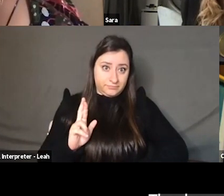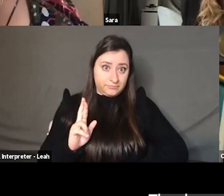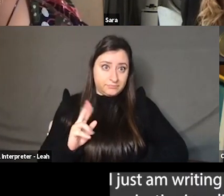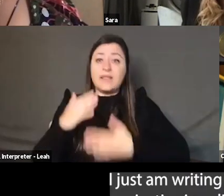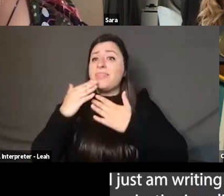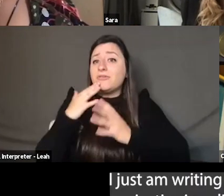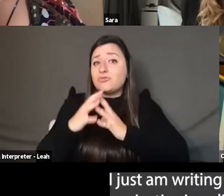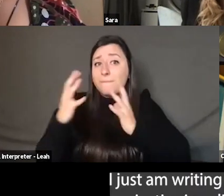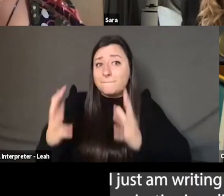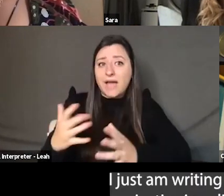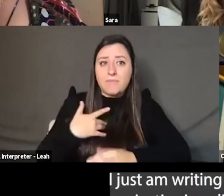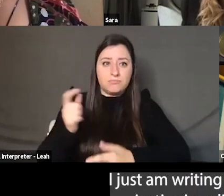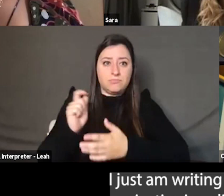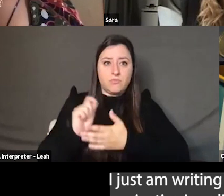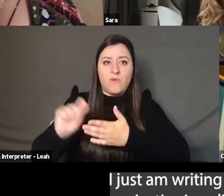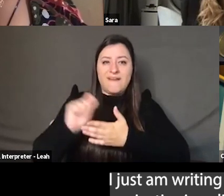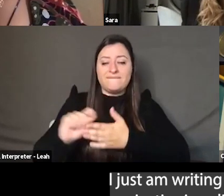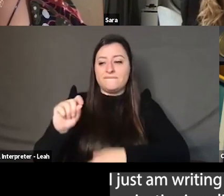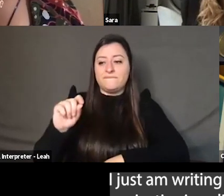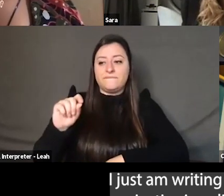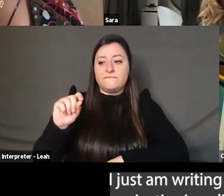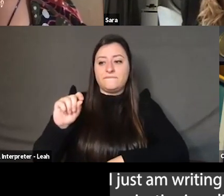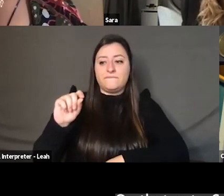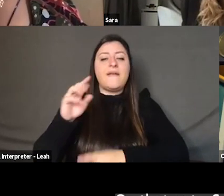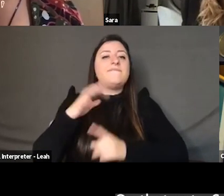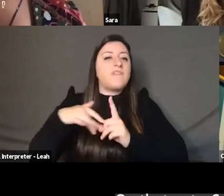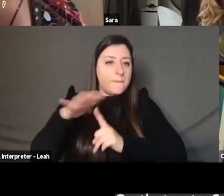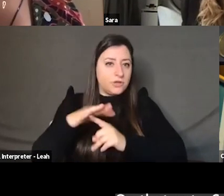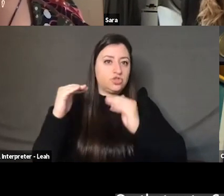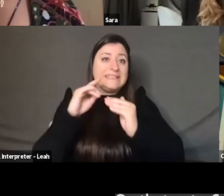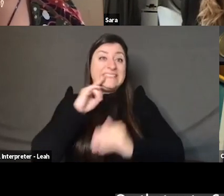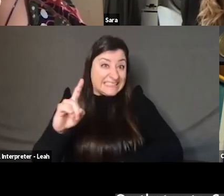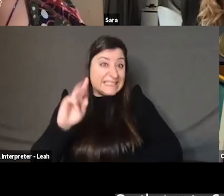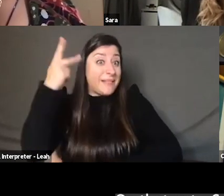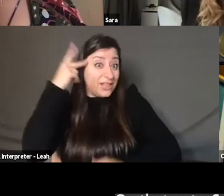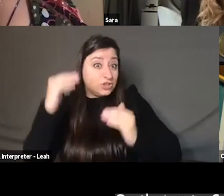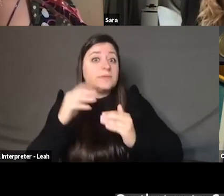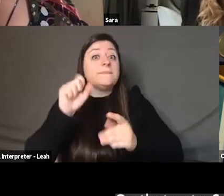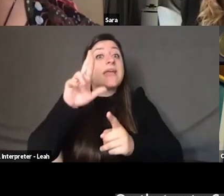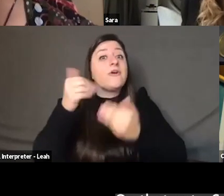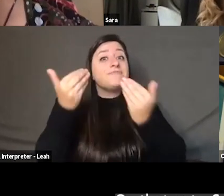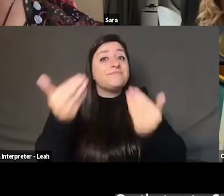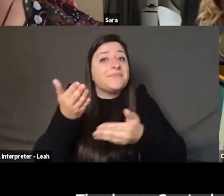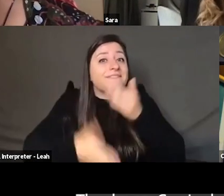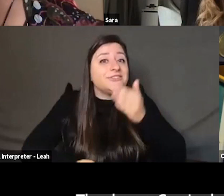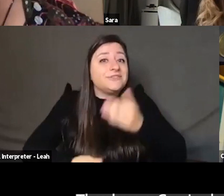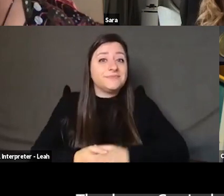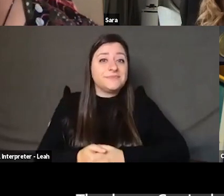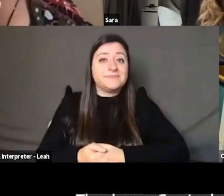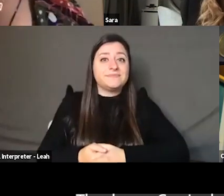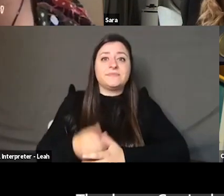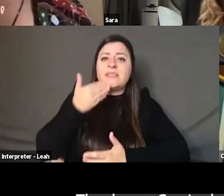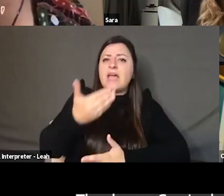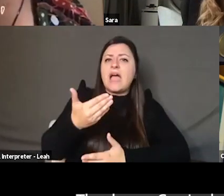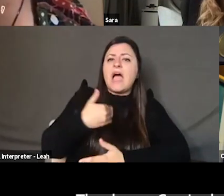Thank you so much. I just am writing environmental justice is political justice. On that note, Sarah, wrap it up. Thank you. Can I